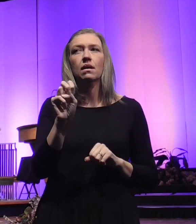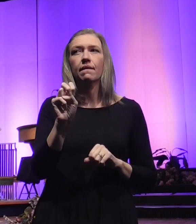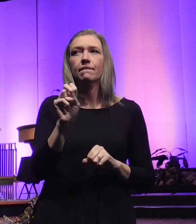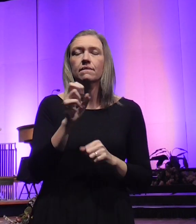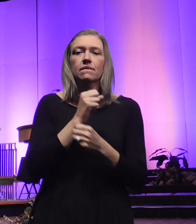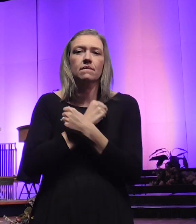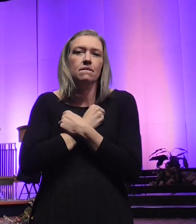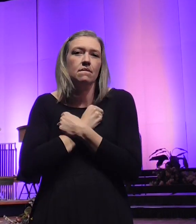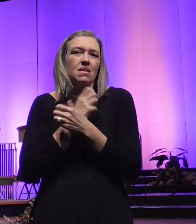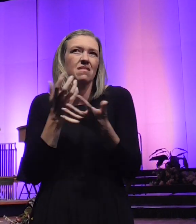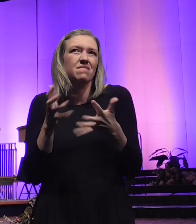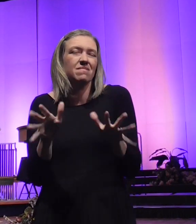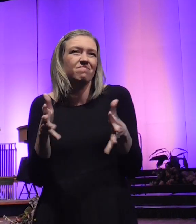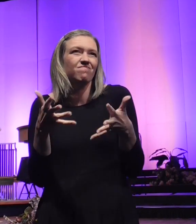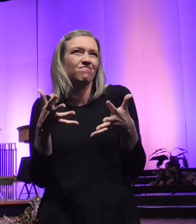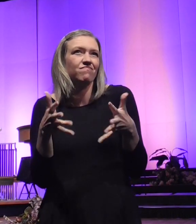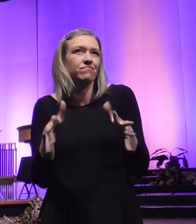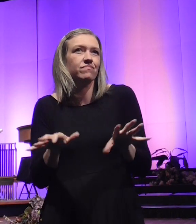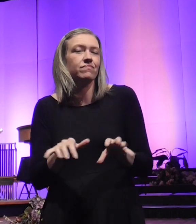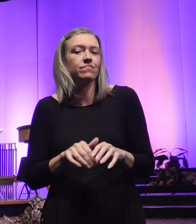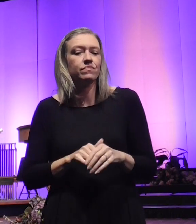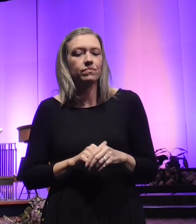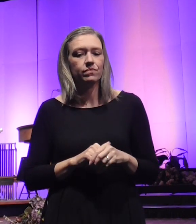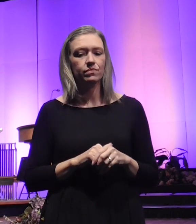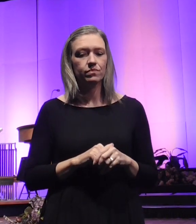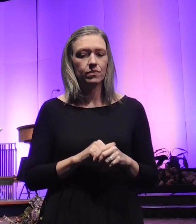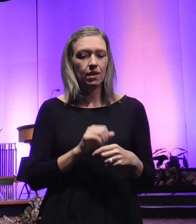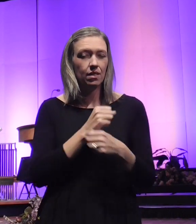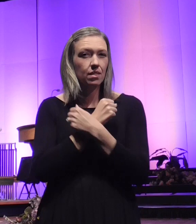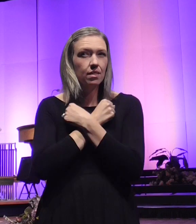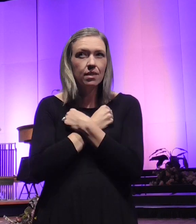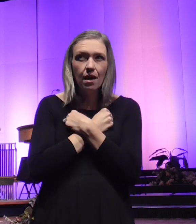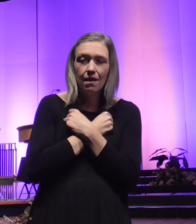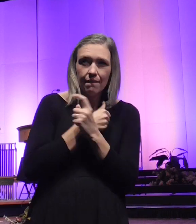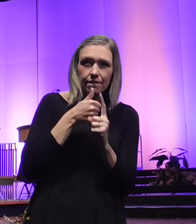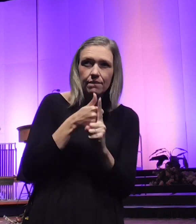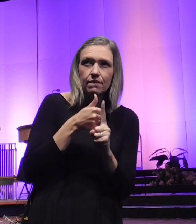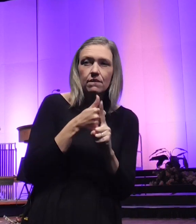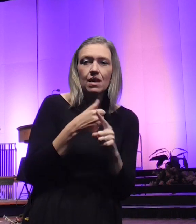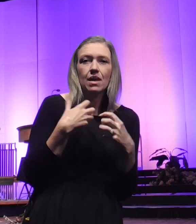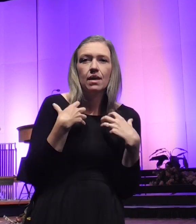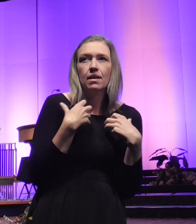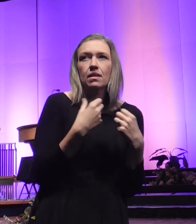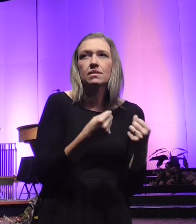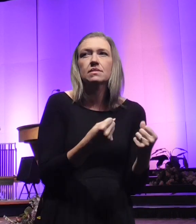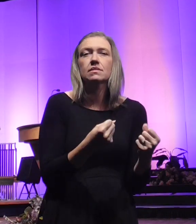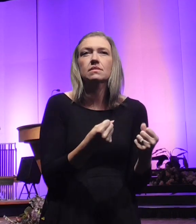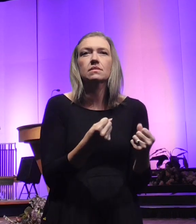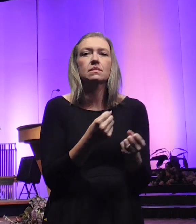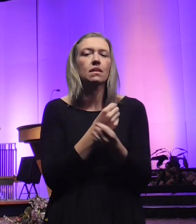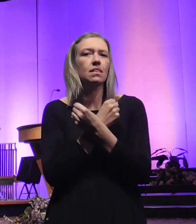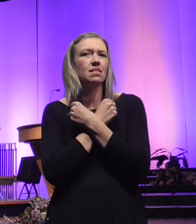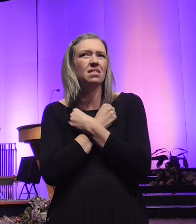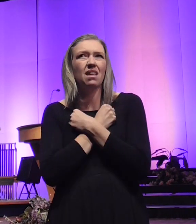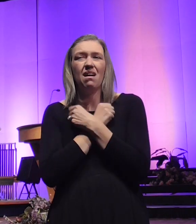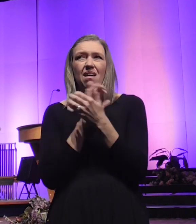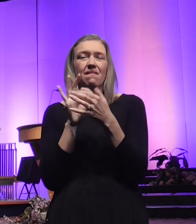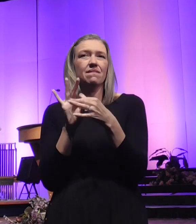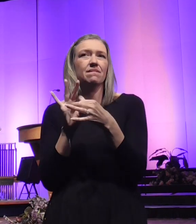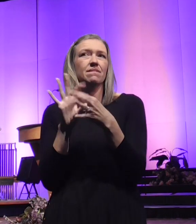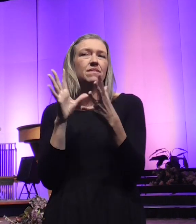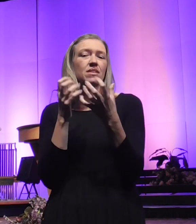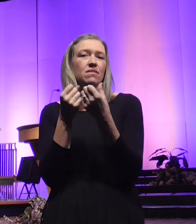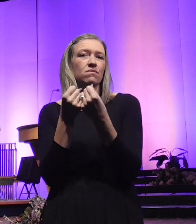only love. A love that heals, love that